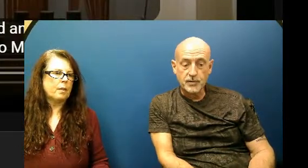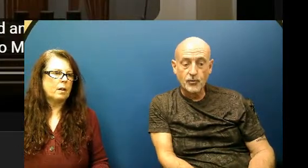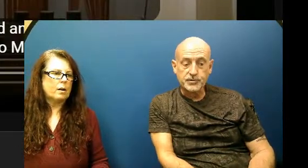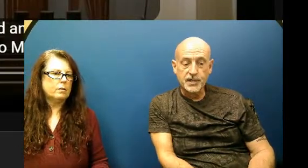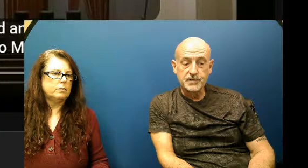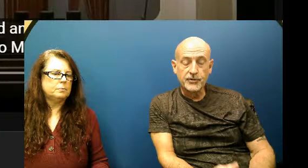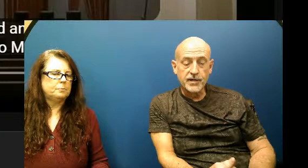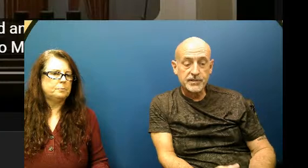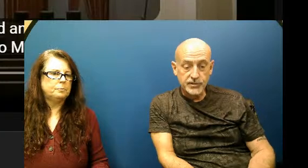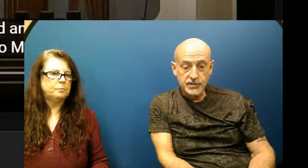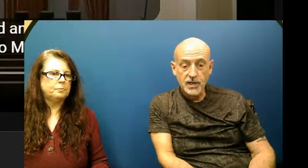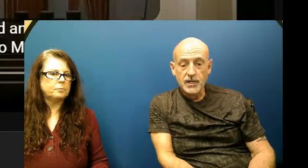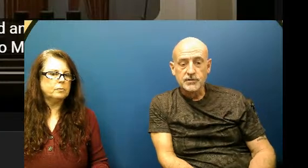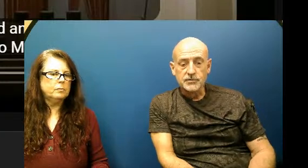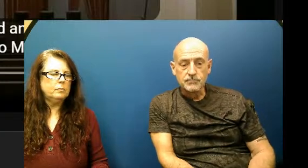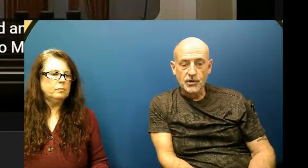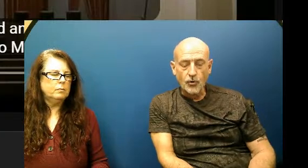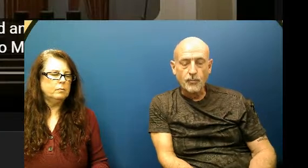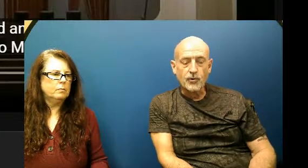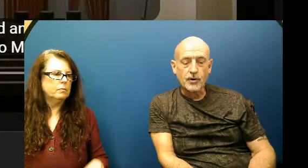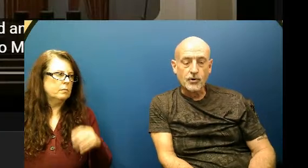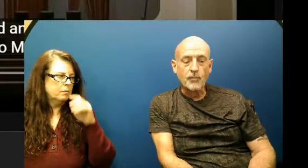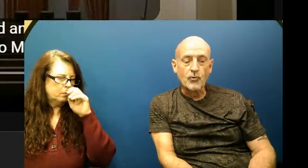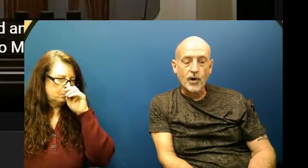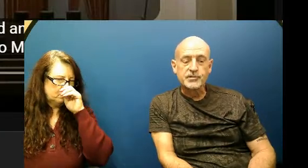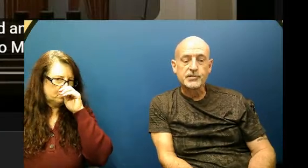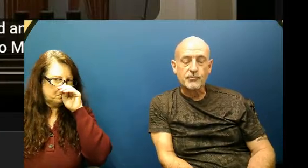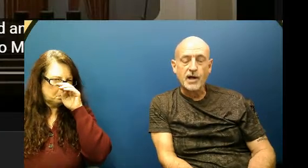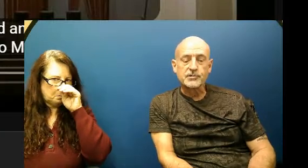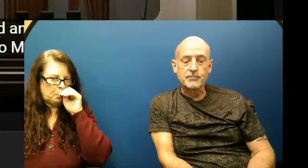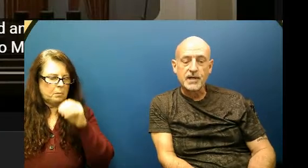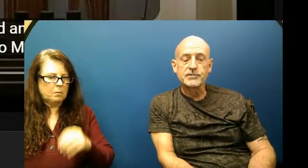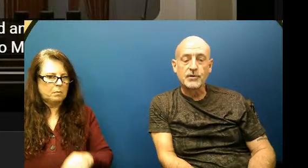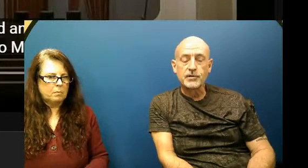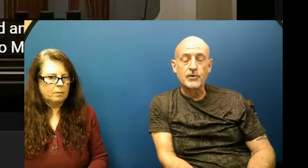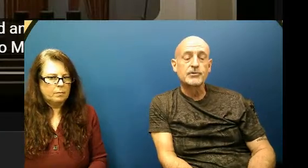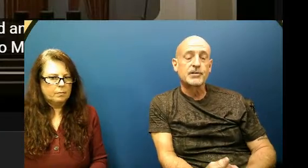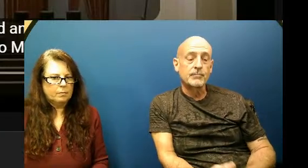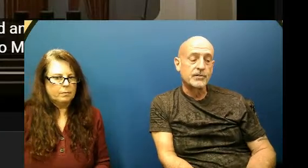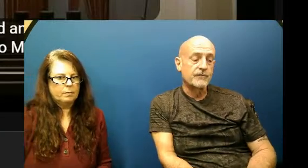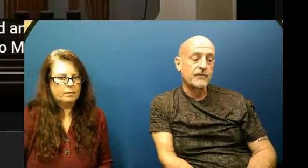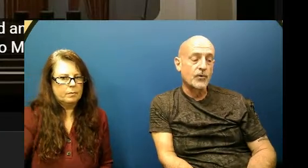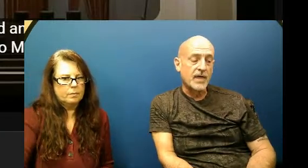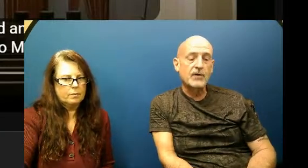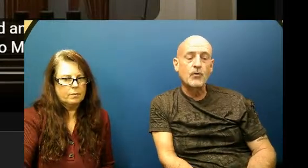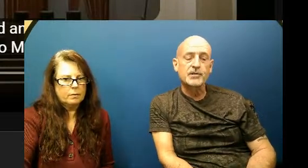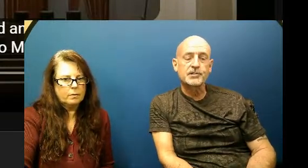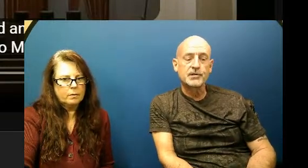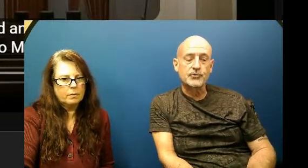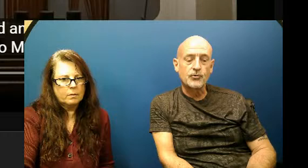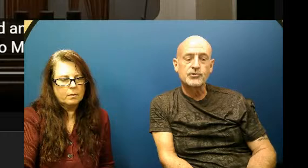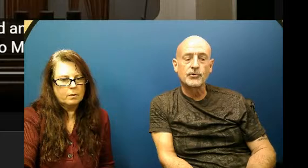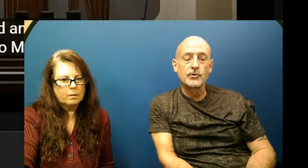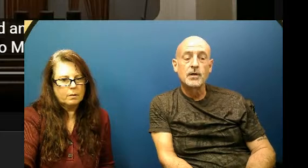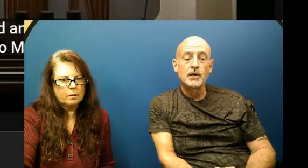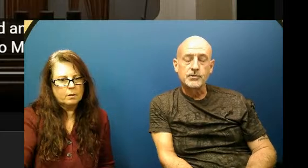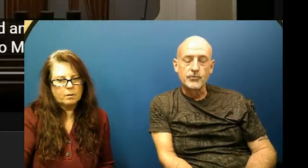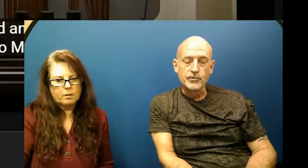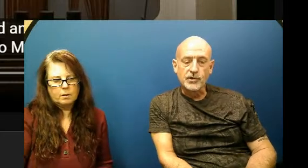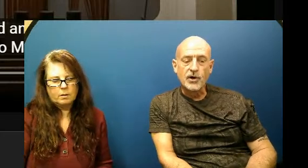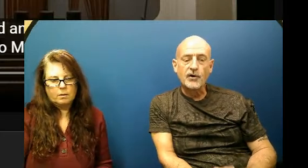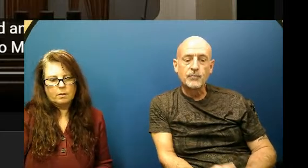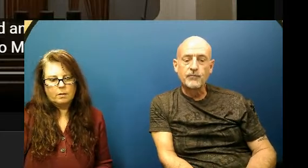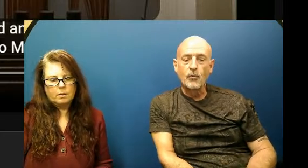the Supreme Court said in other cases, the corporation's rights depends on the ownership. And therefore that question is crucial